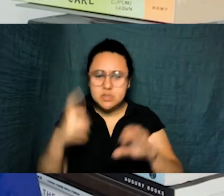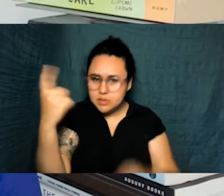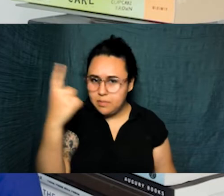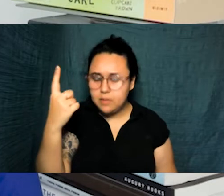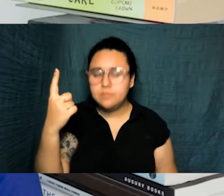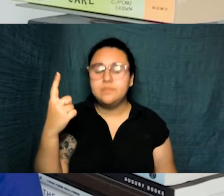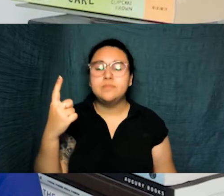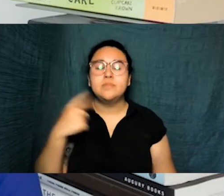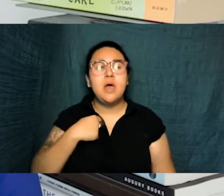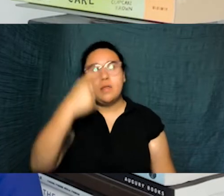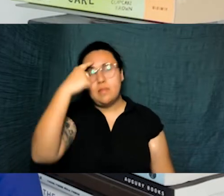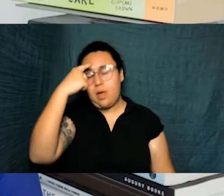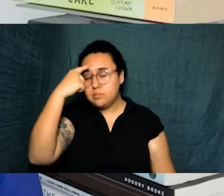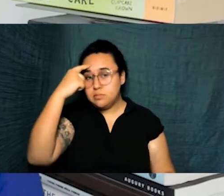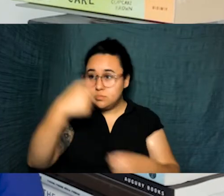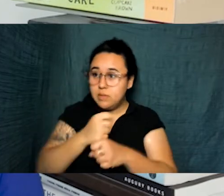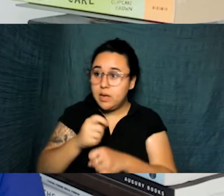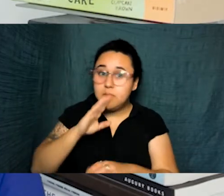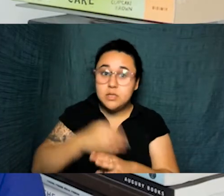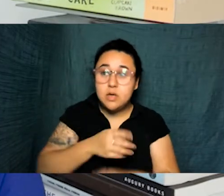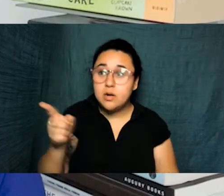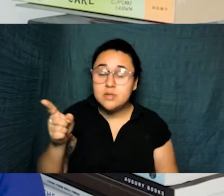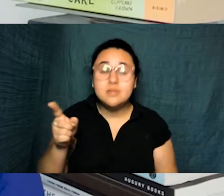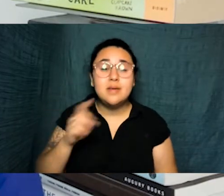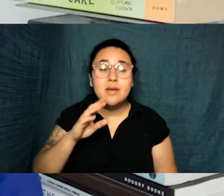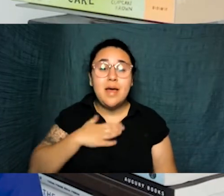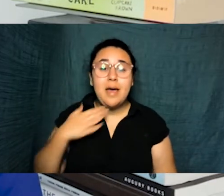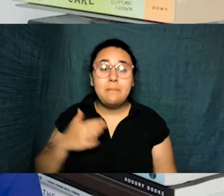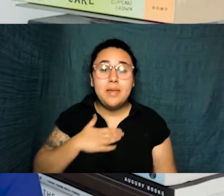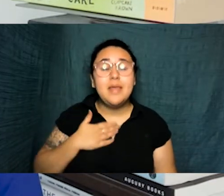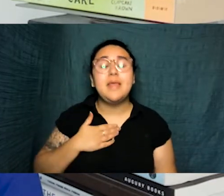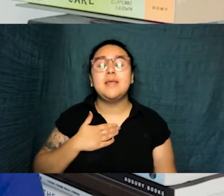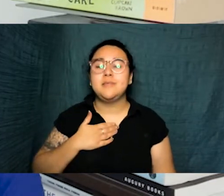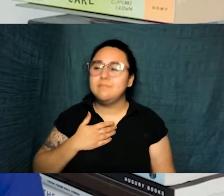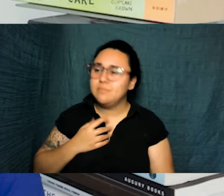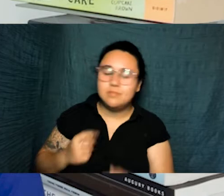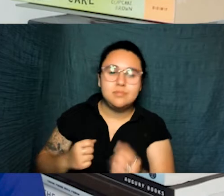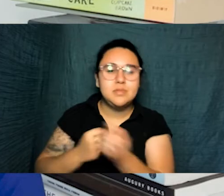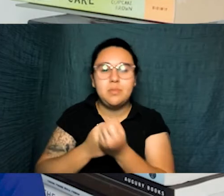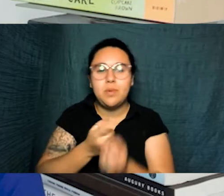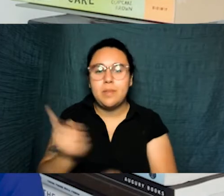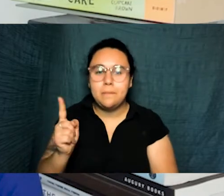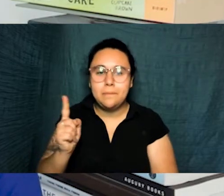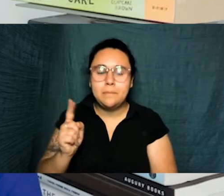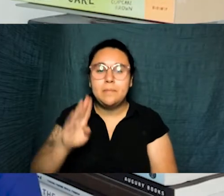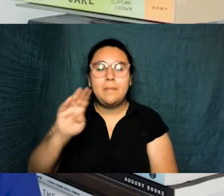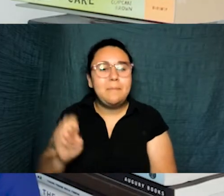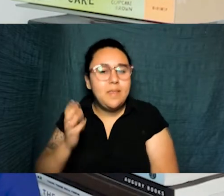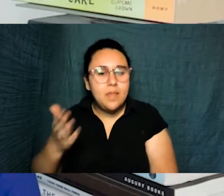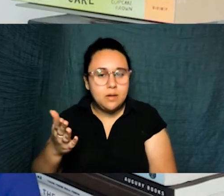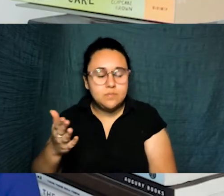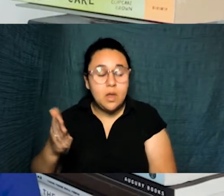make my girls happy is be there, which I will be someday. My newfound meaning of life